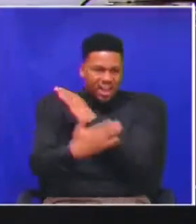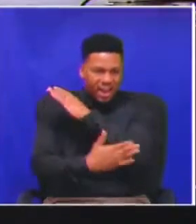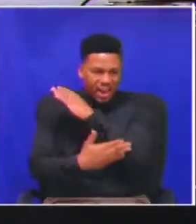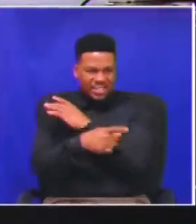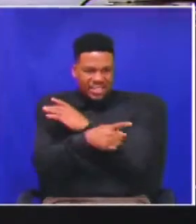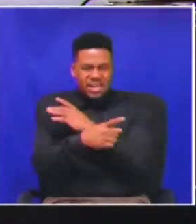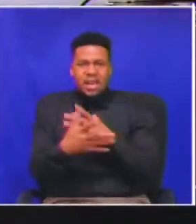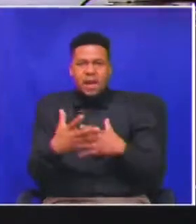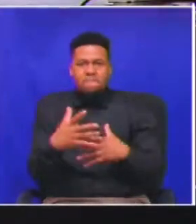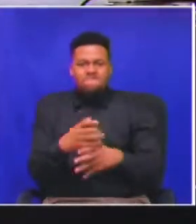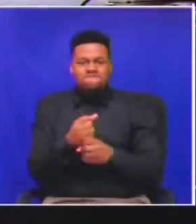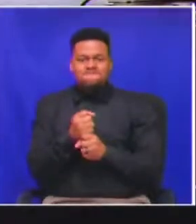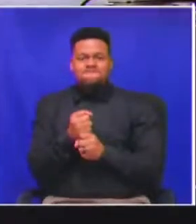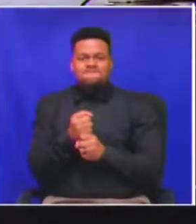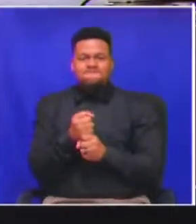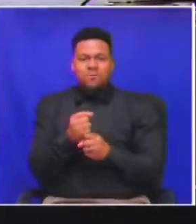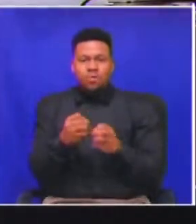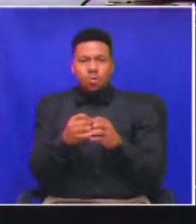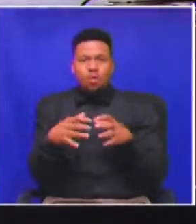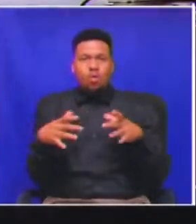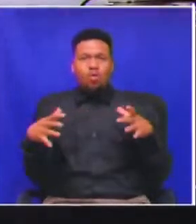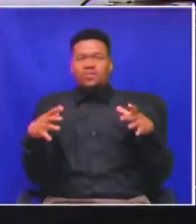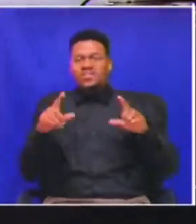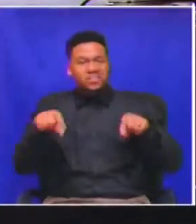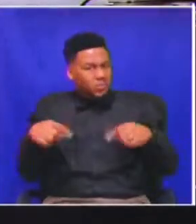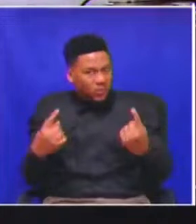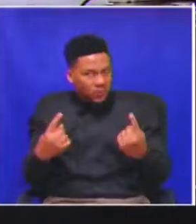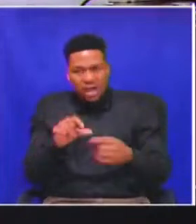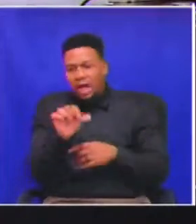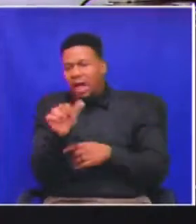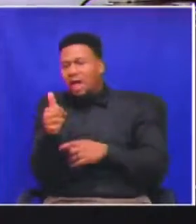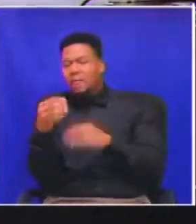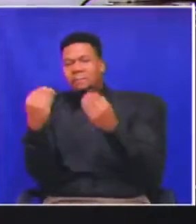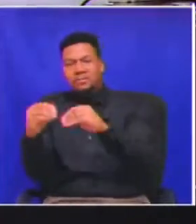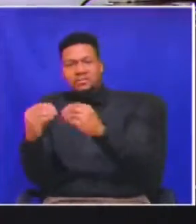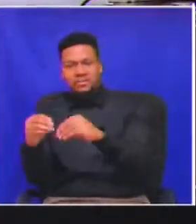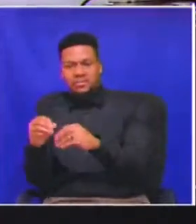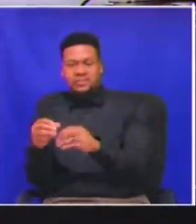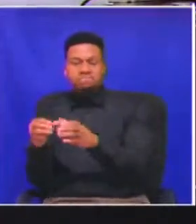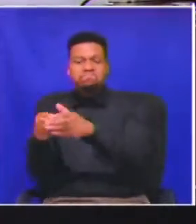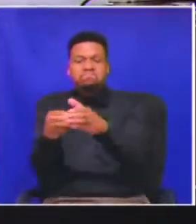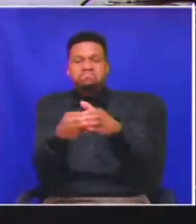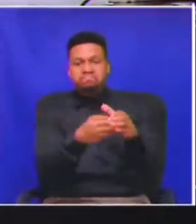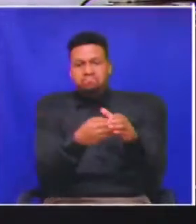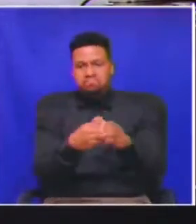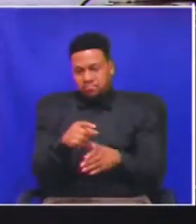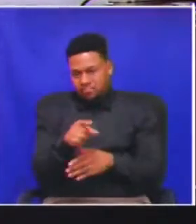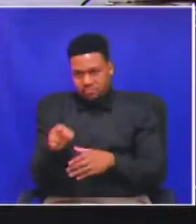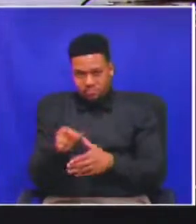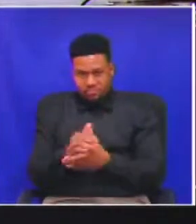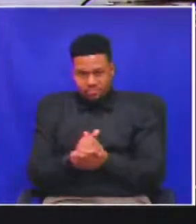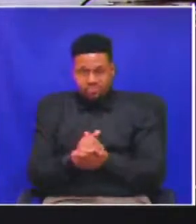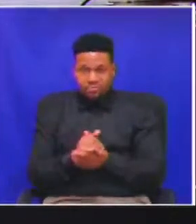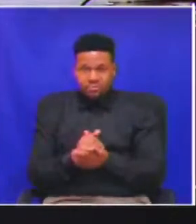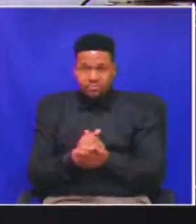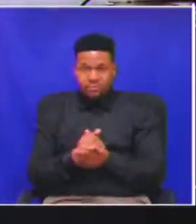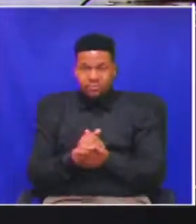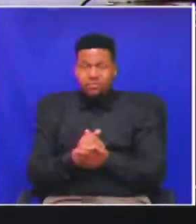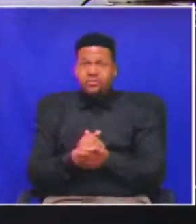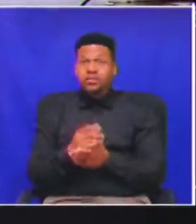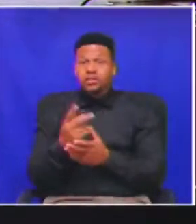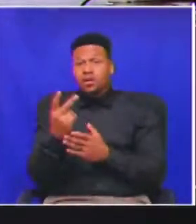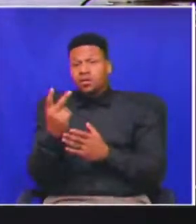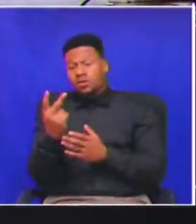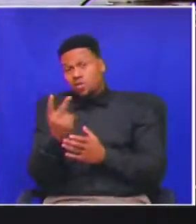tend to stifle the growth of many other businesses. They also deal with how large